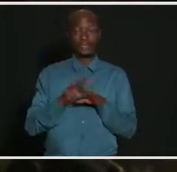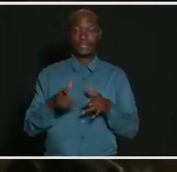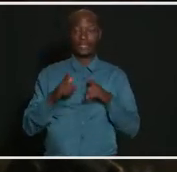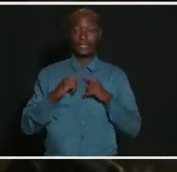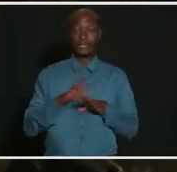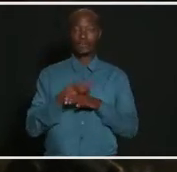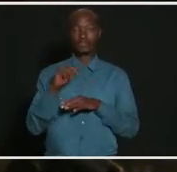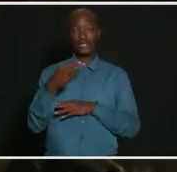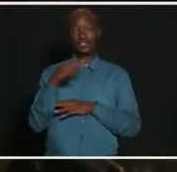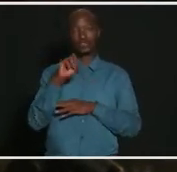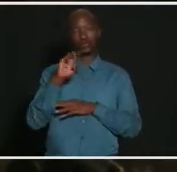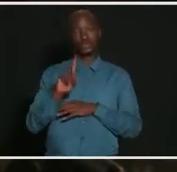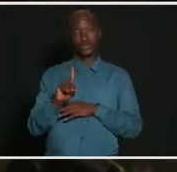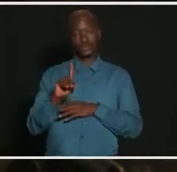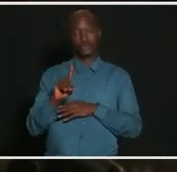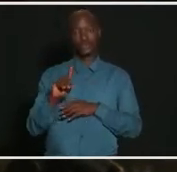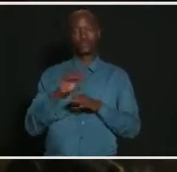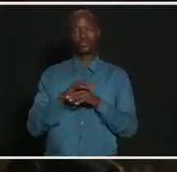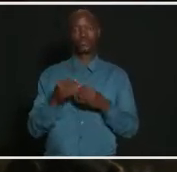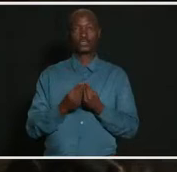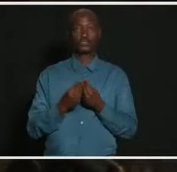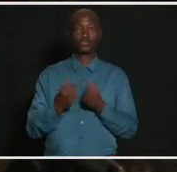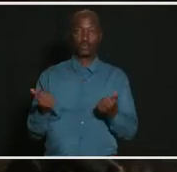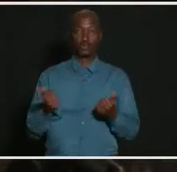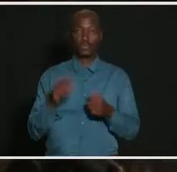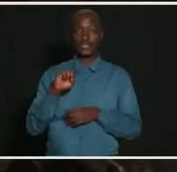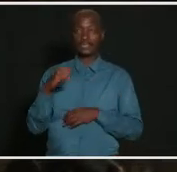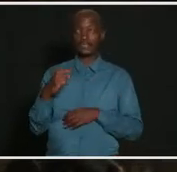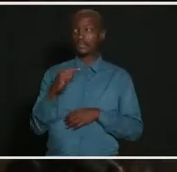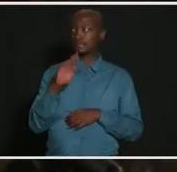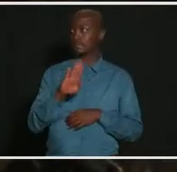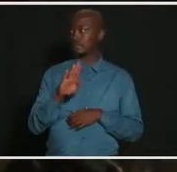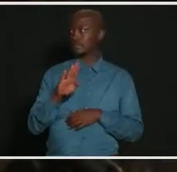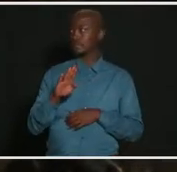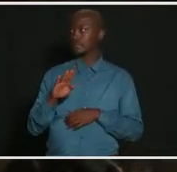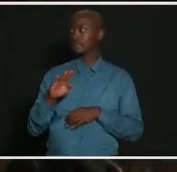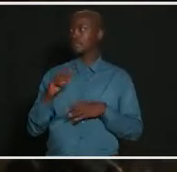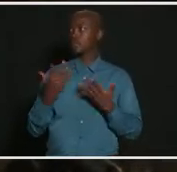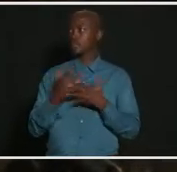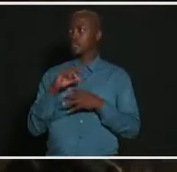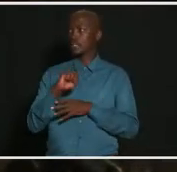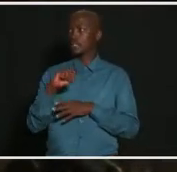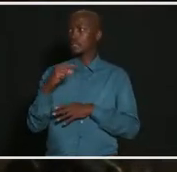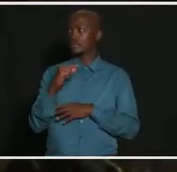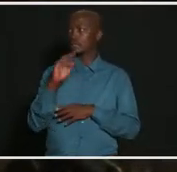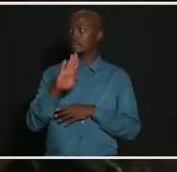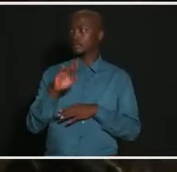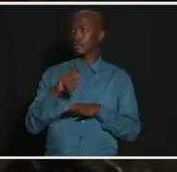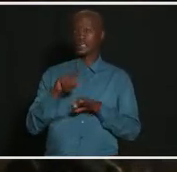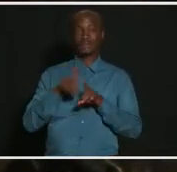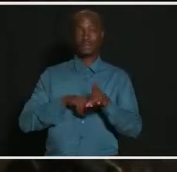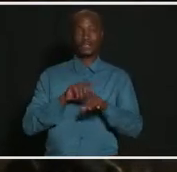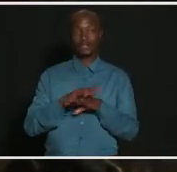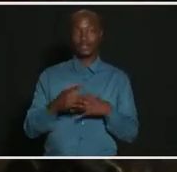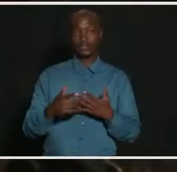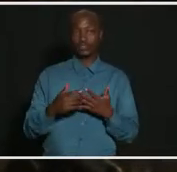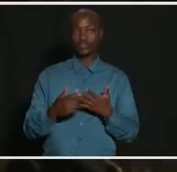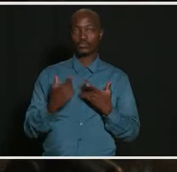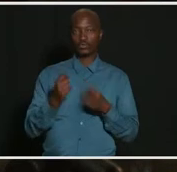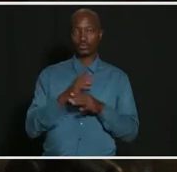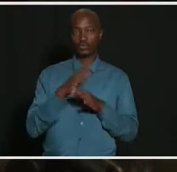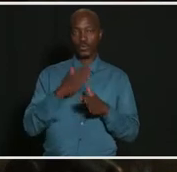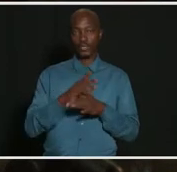to this to to dissolve the SGP where the SGP firm fails to perform their duties